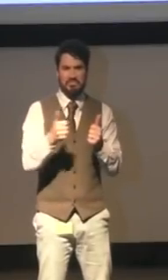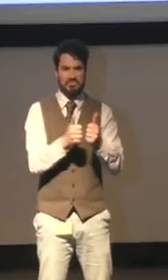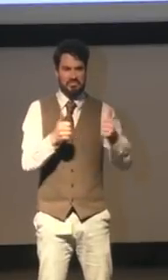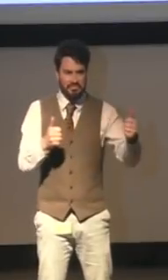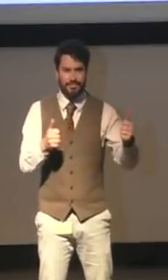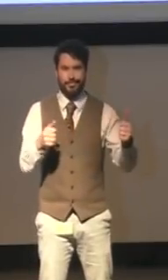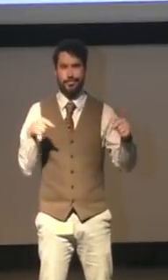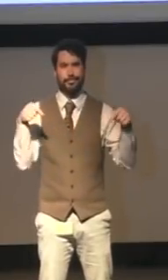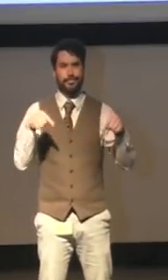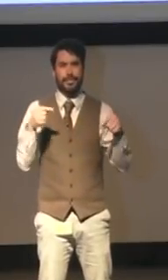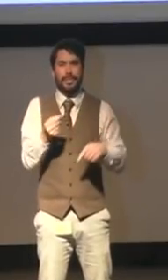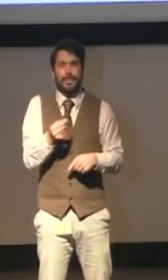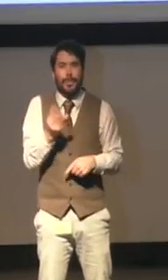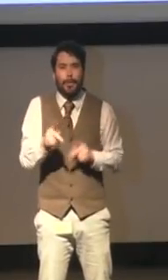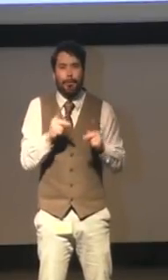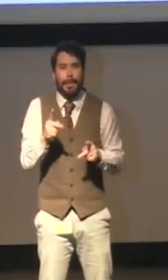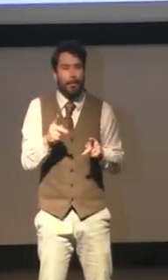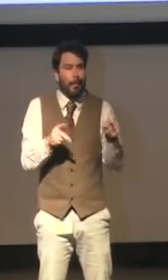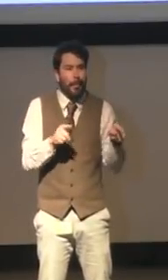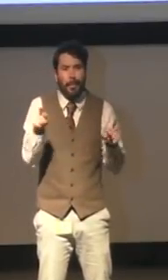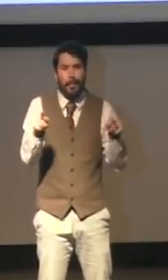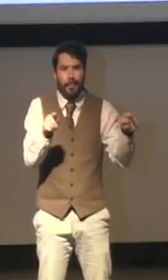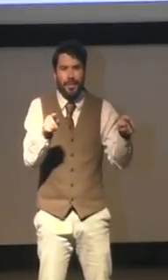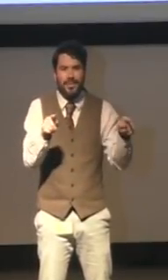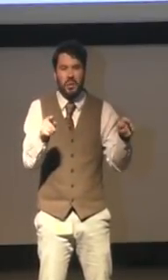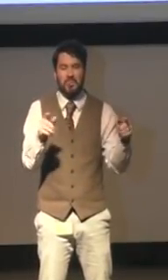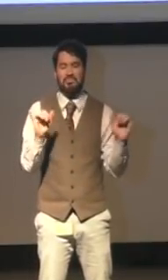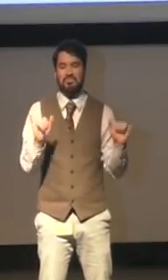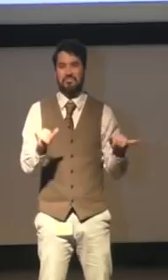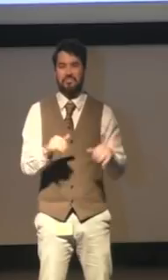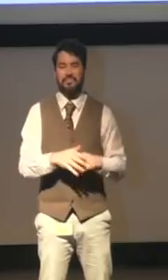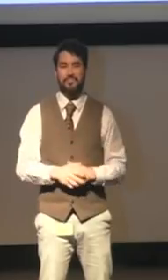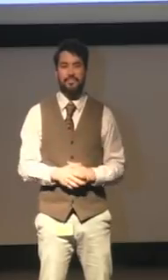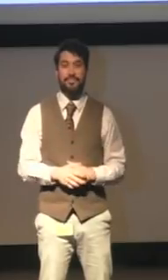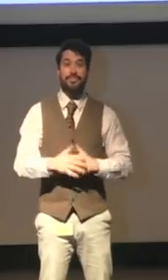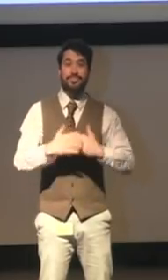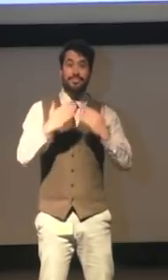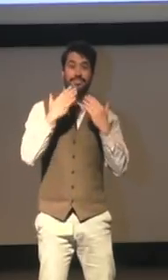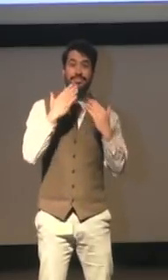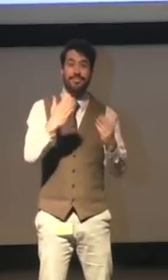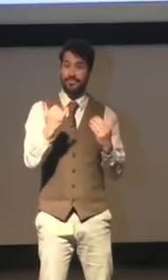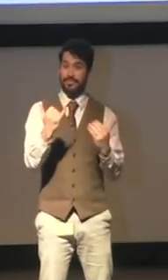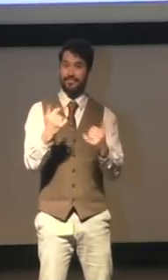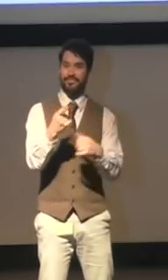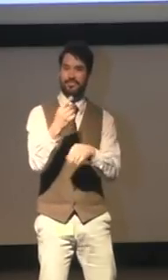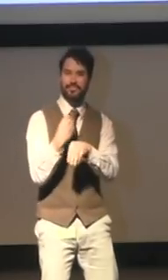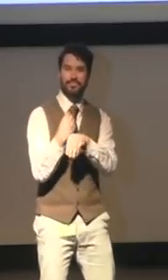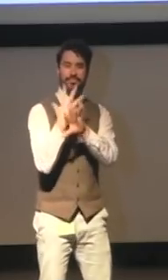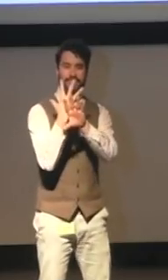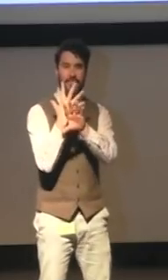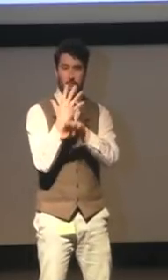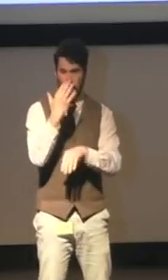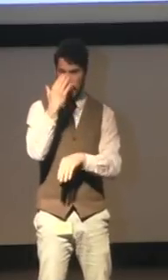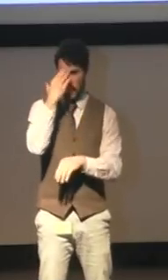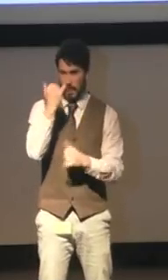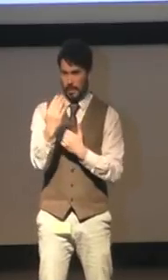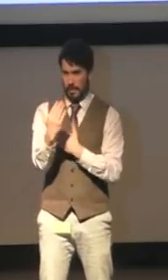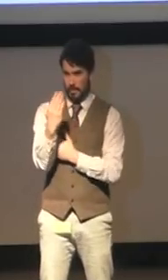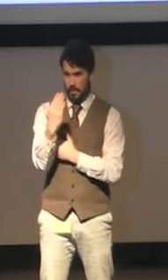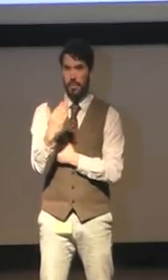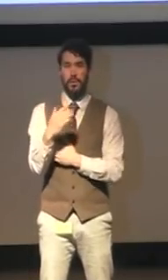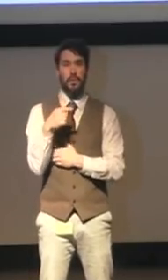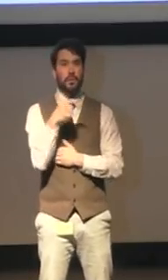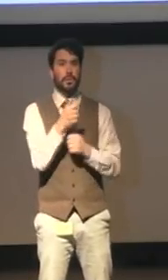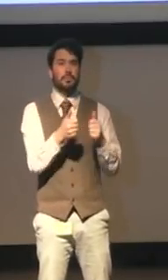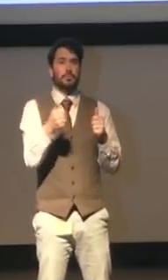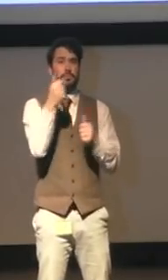few of us in this large auditorium. Let me thank you for joining us today. As many of you know, earlier today I shared a message with our